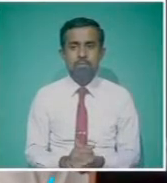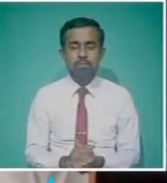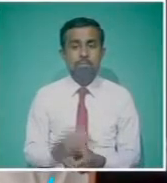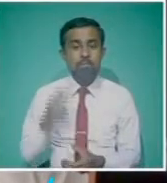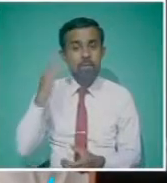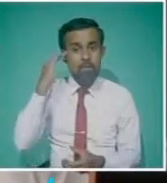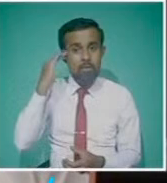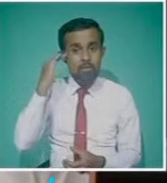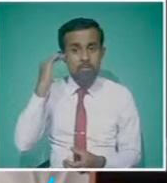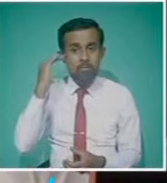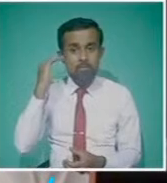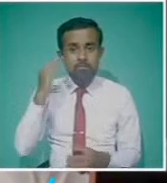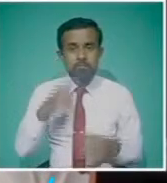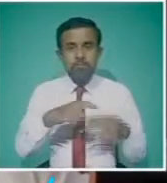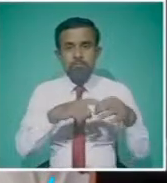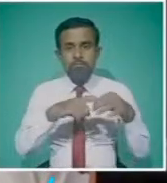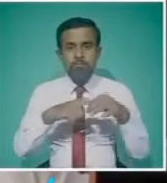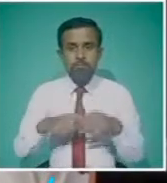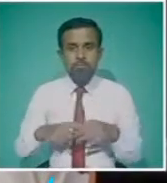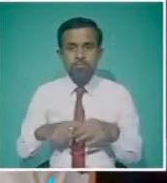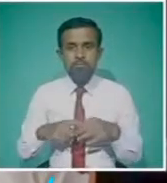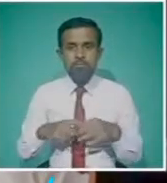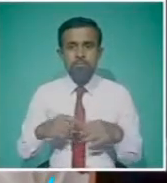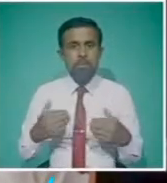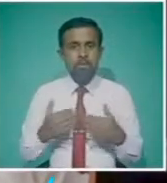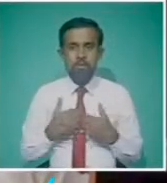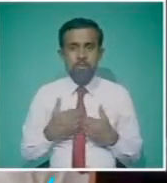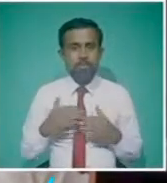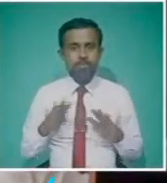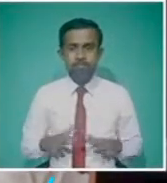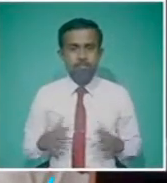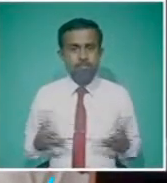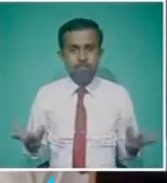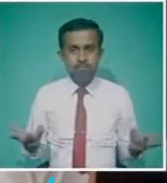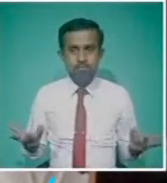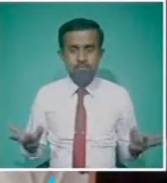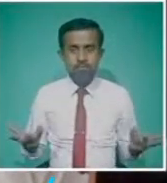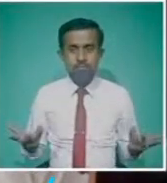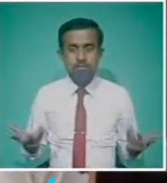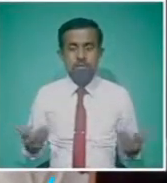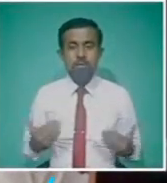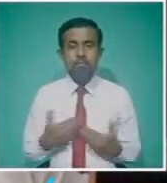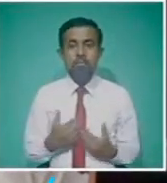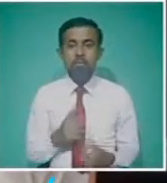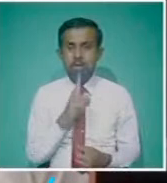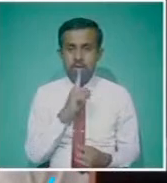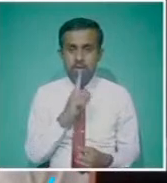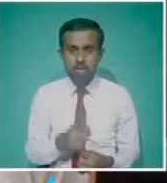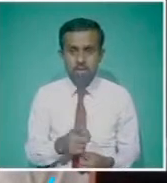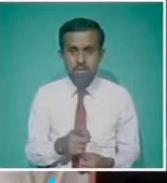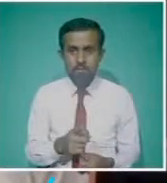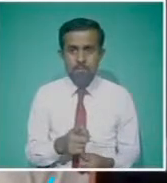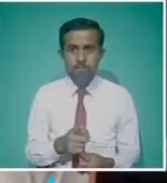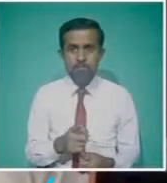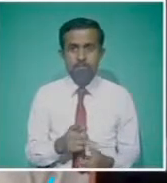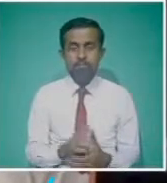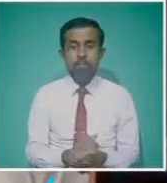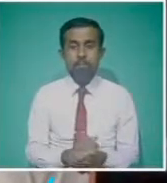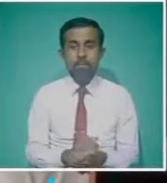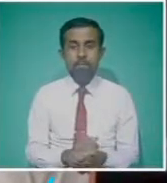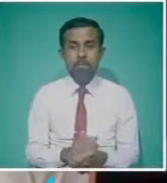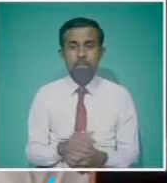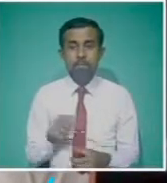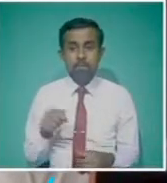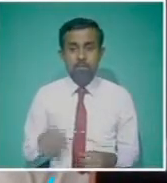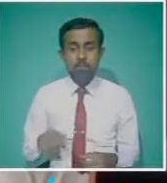Queen Elizabeth II is no more. Therefore I request, Honourable Speaker, and I am supporting the motion moved